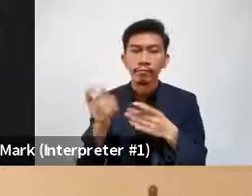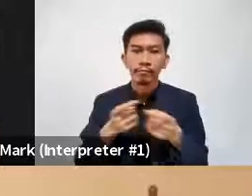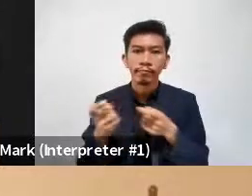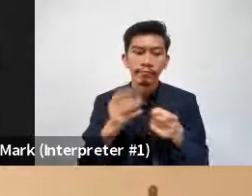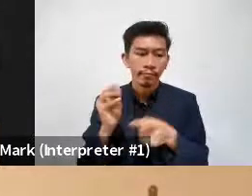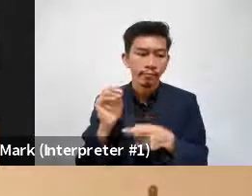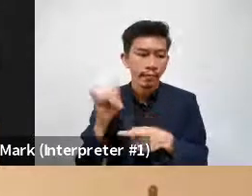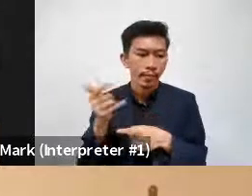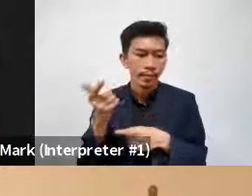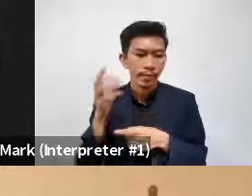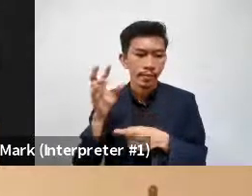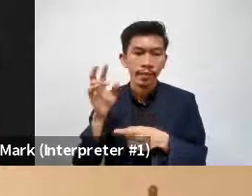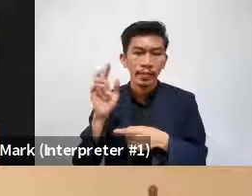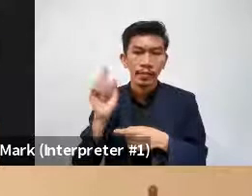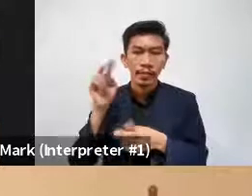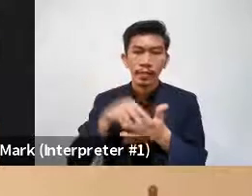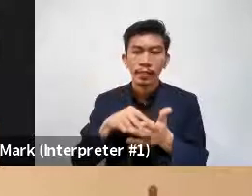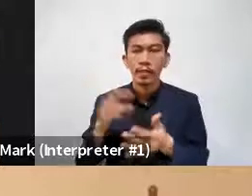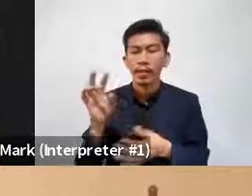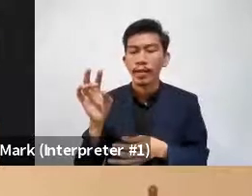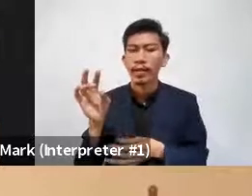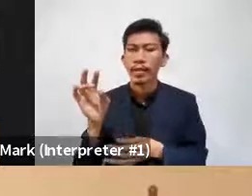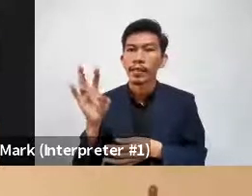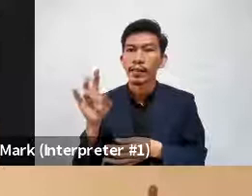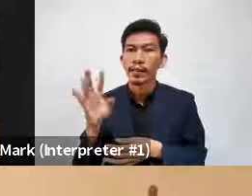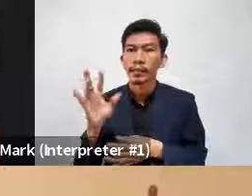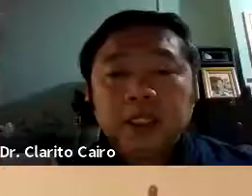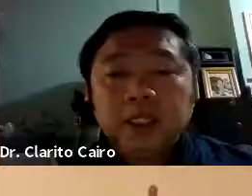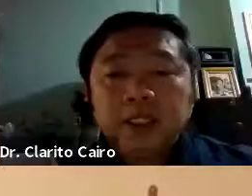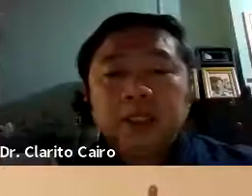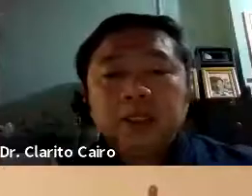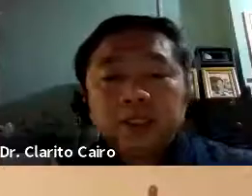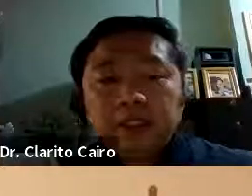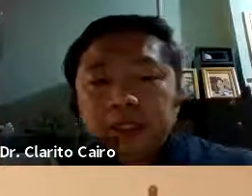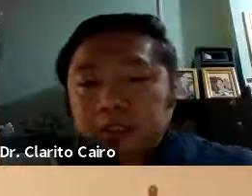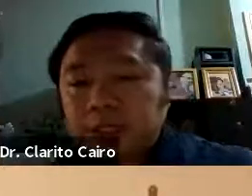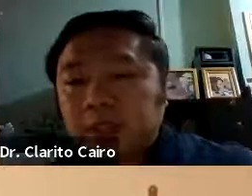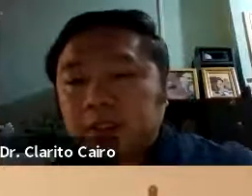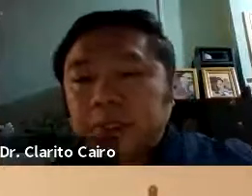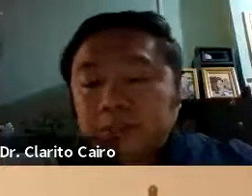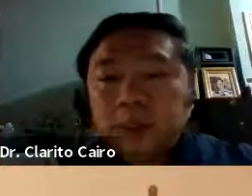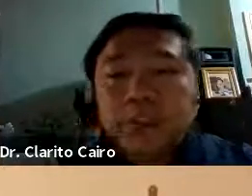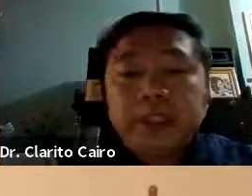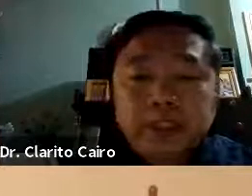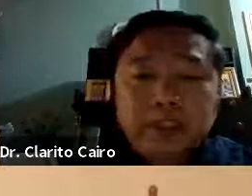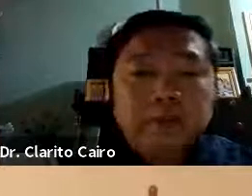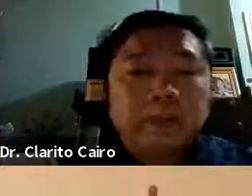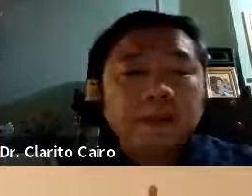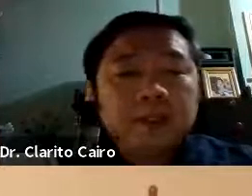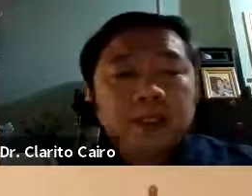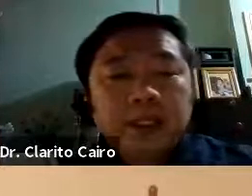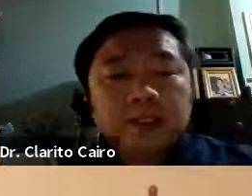the United Nations High-Level Meeting on Non-Communicable Diseases in September